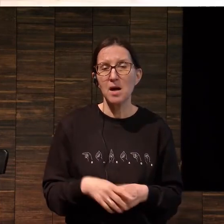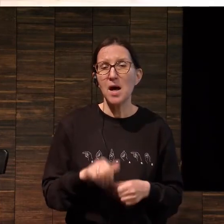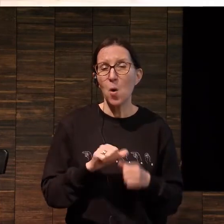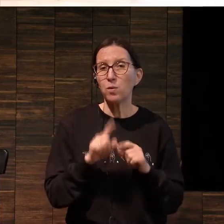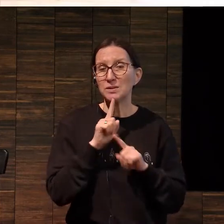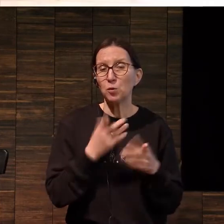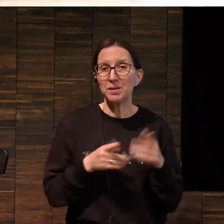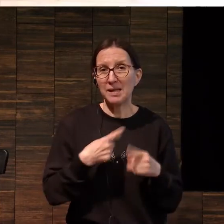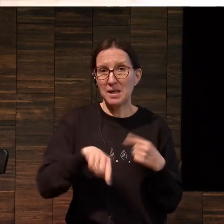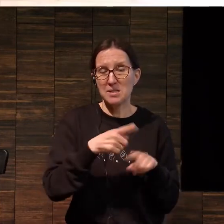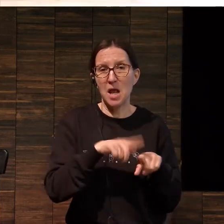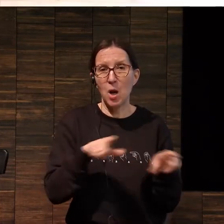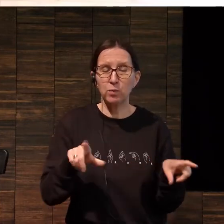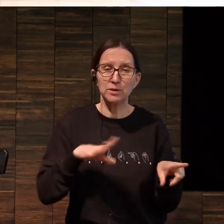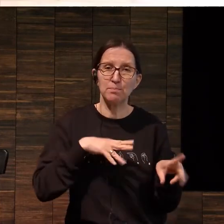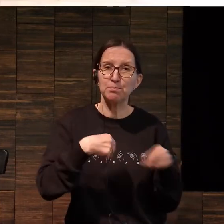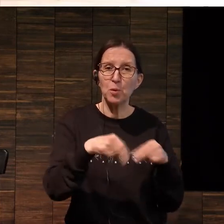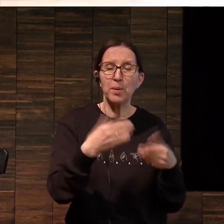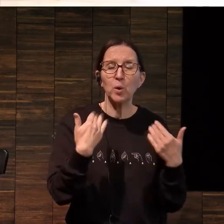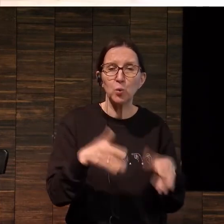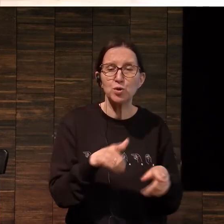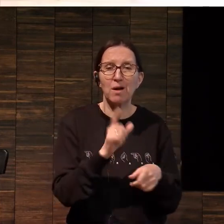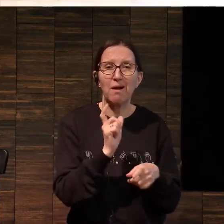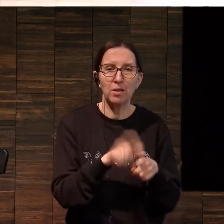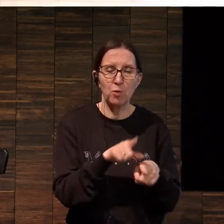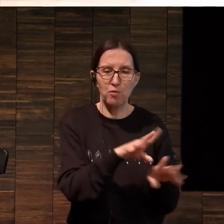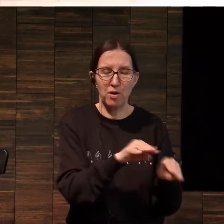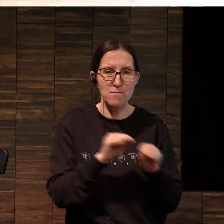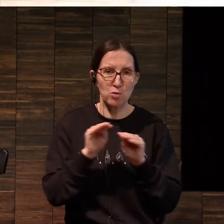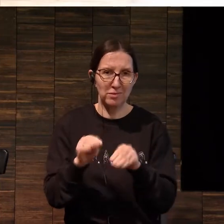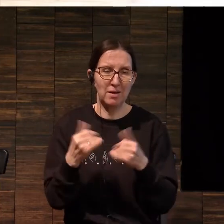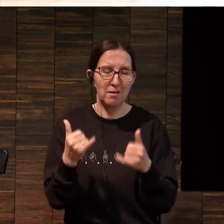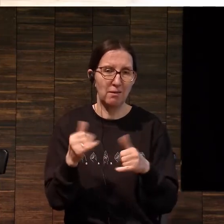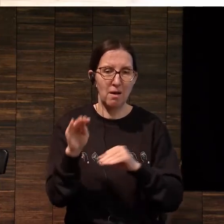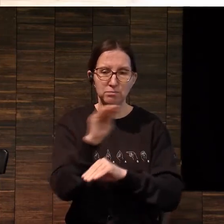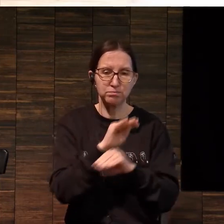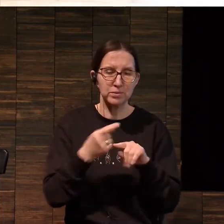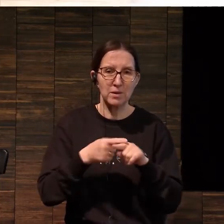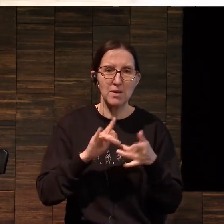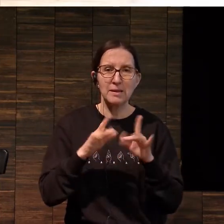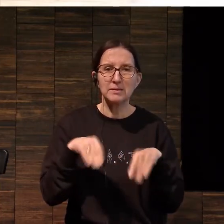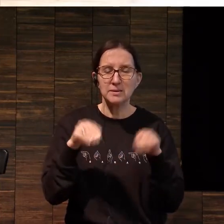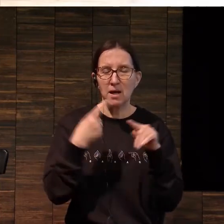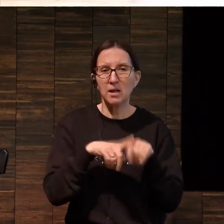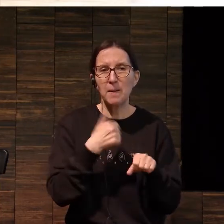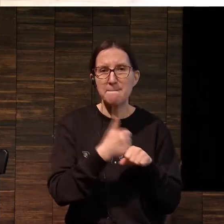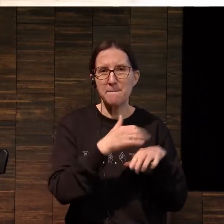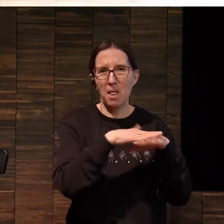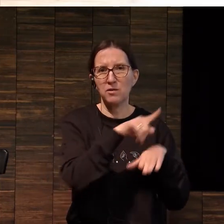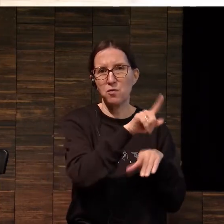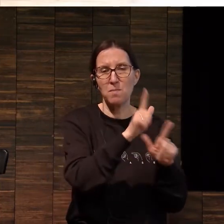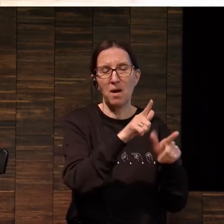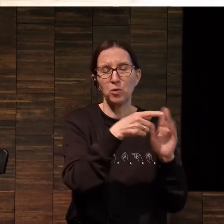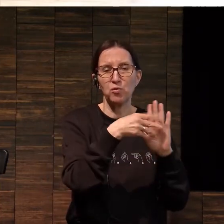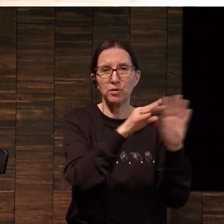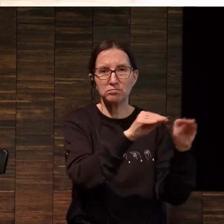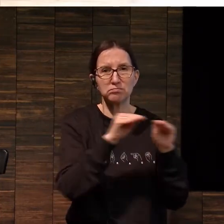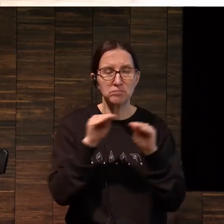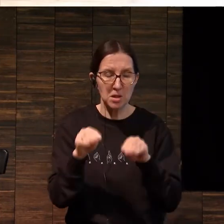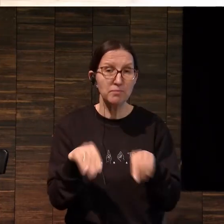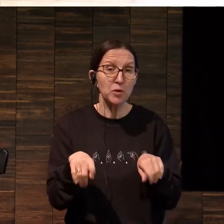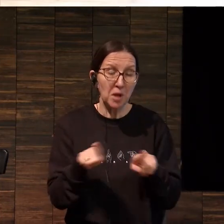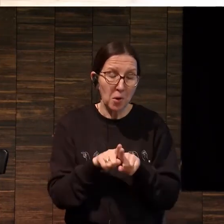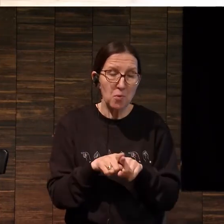platform or a provider. So this agency might tell you, yes, your website is compliant. Uh, but even if it is